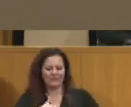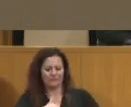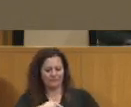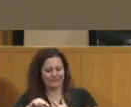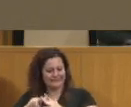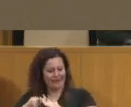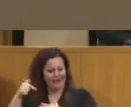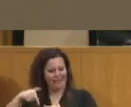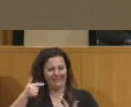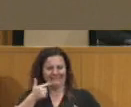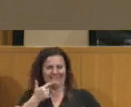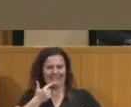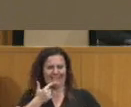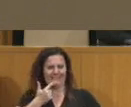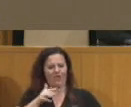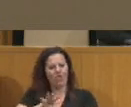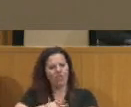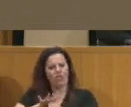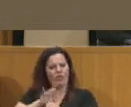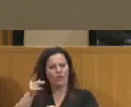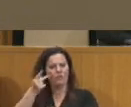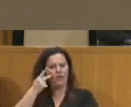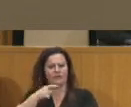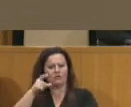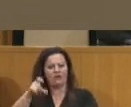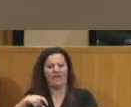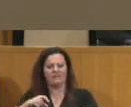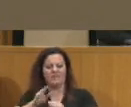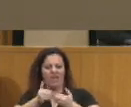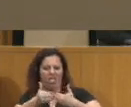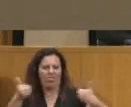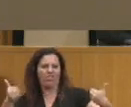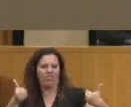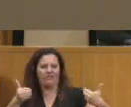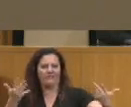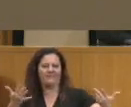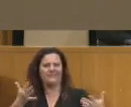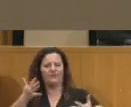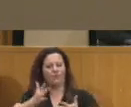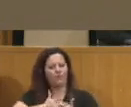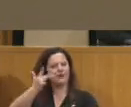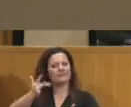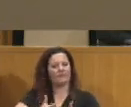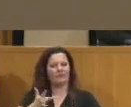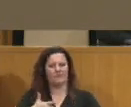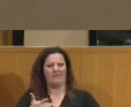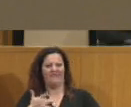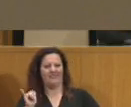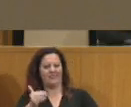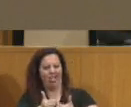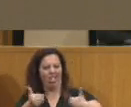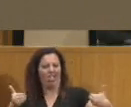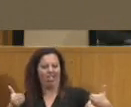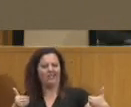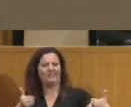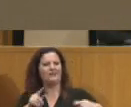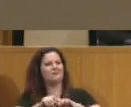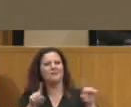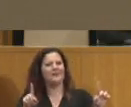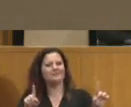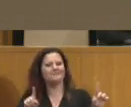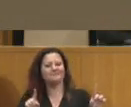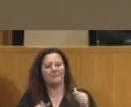know, I'm a glasses half empty kind of guy, Marcus, you know that. And there is some incredible staff folks